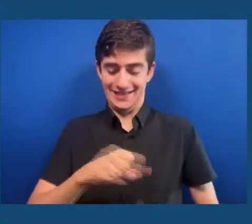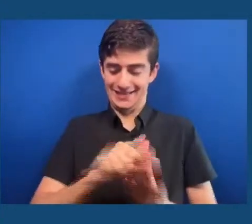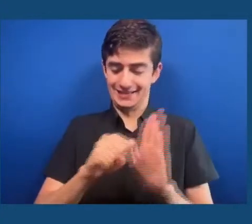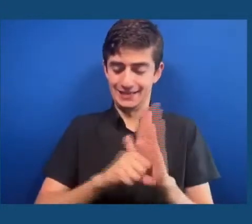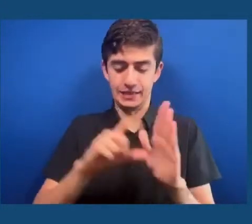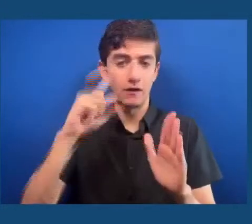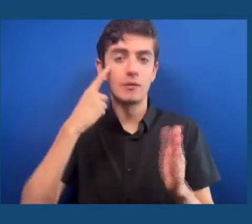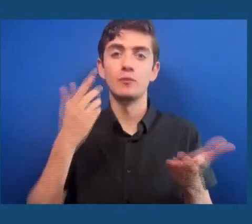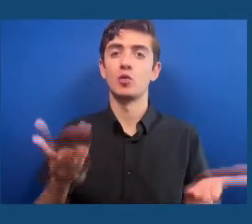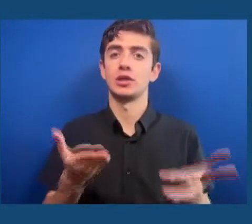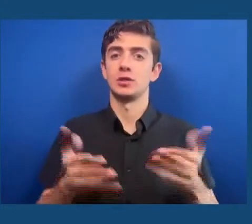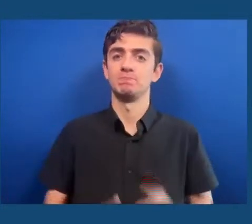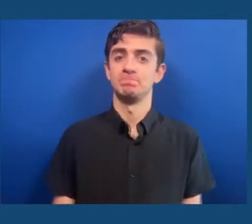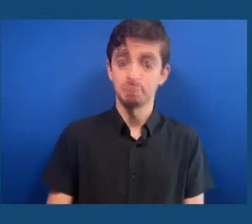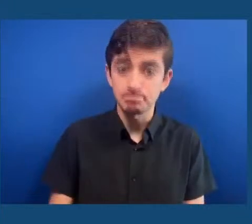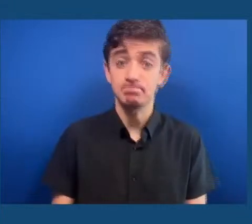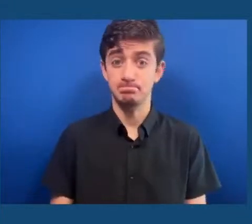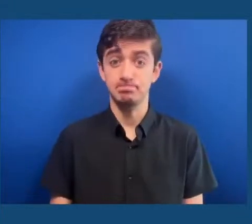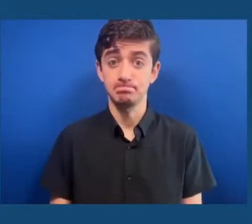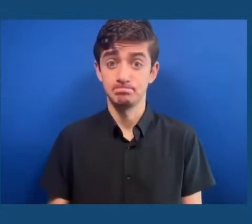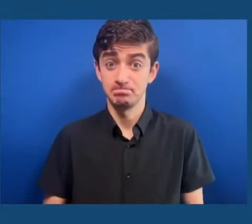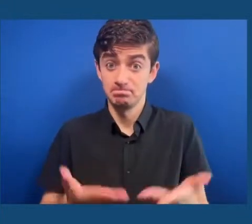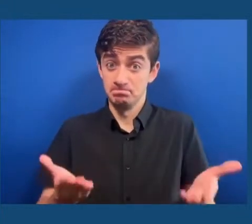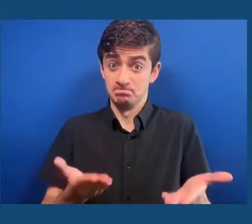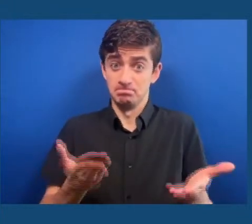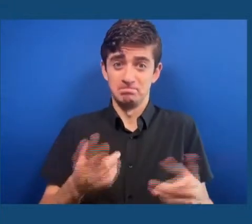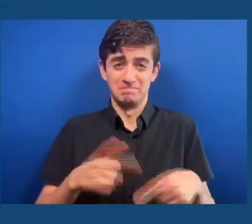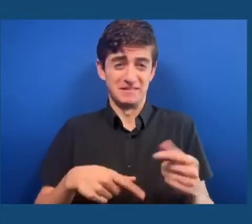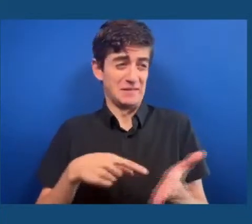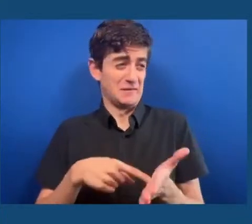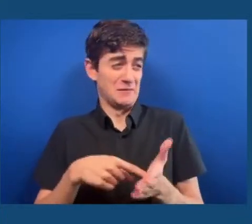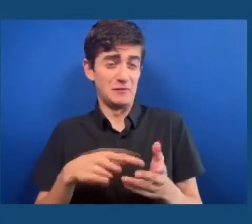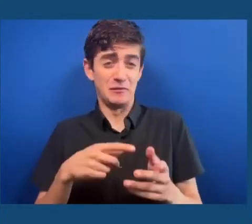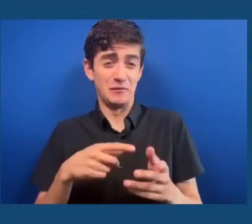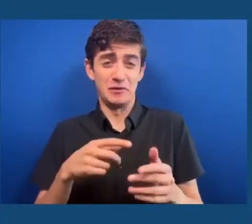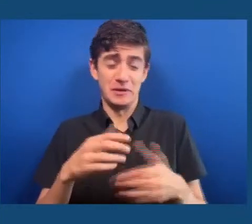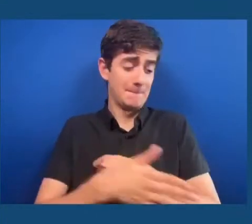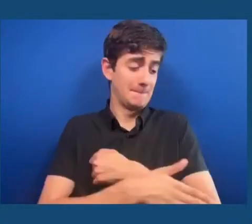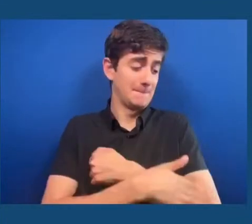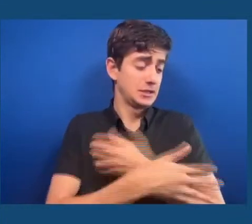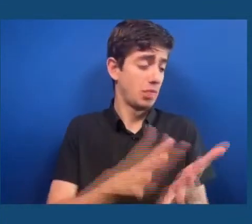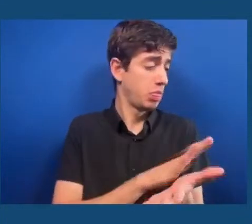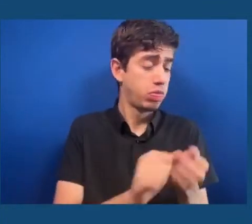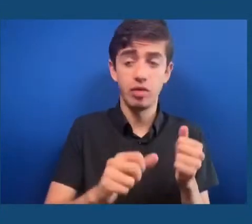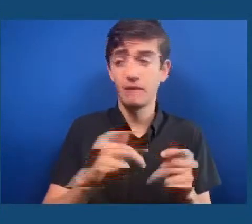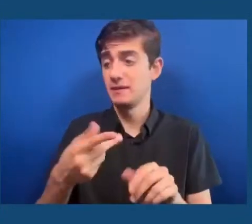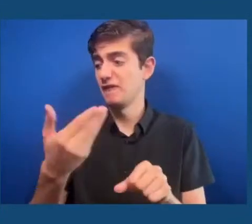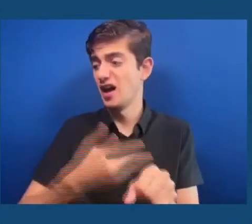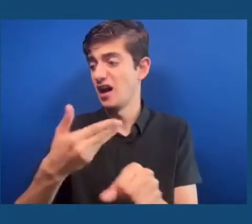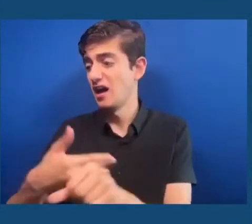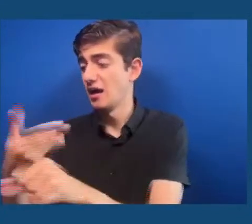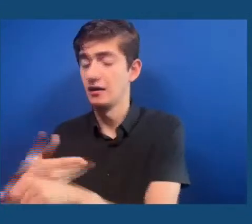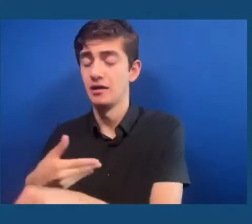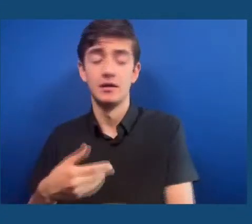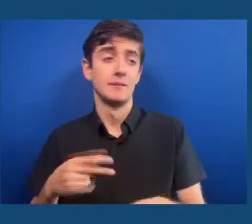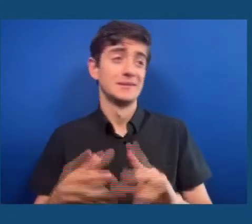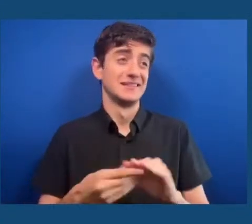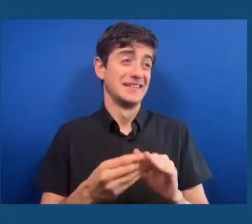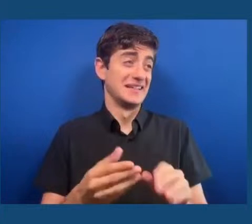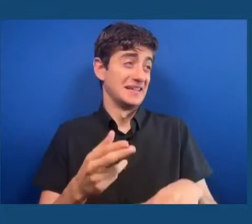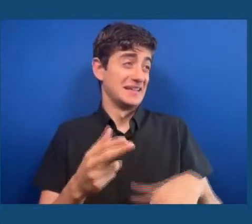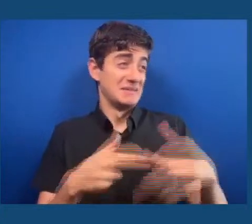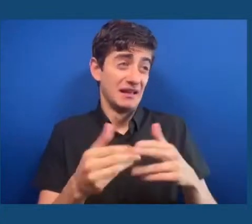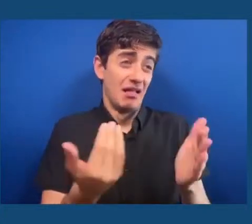to have beaches washed away, workers laid off their jobs, people saying, I just can't do it anymore, I can't keep rebuilding. And because then we